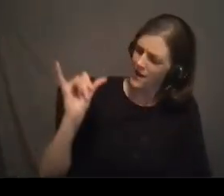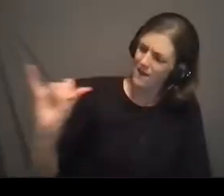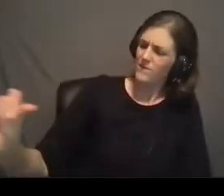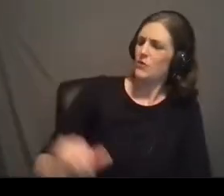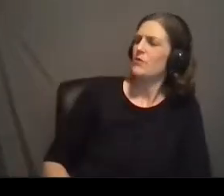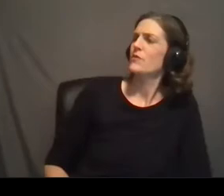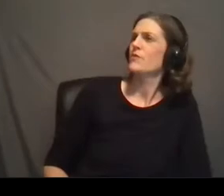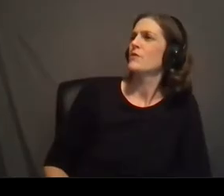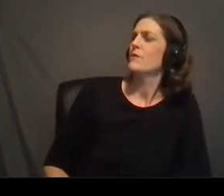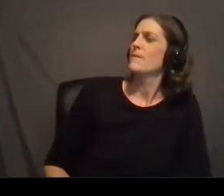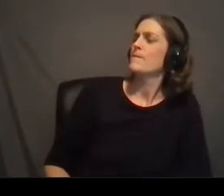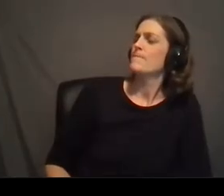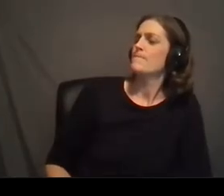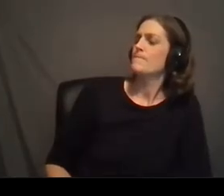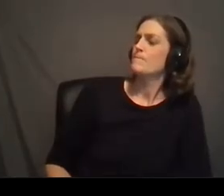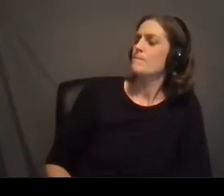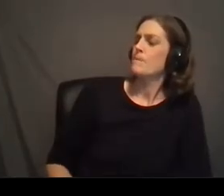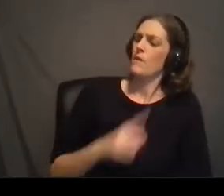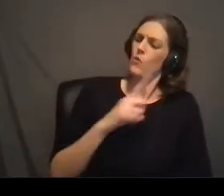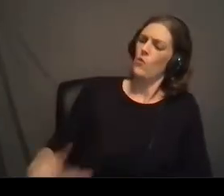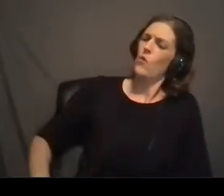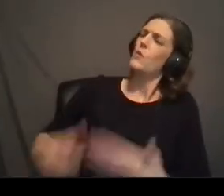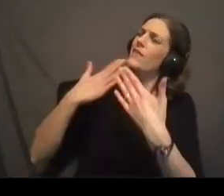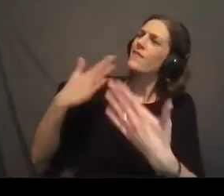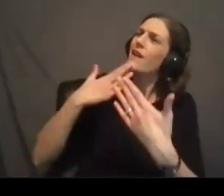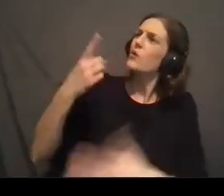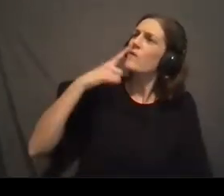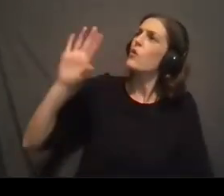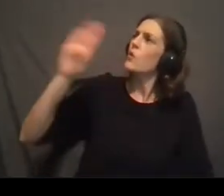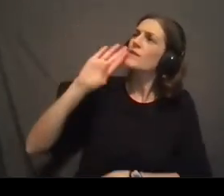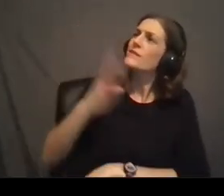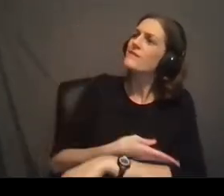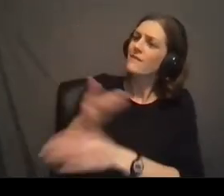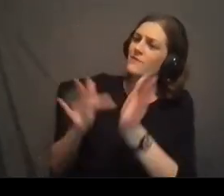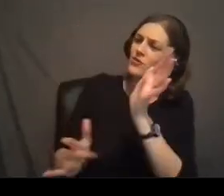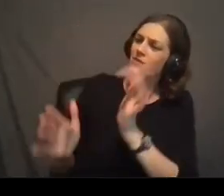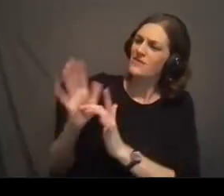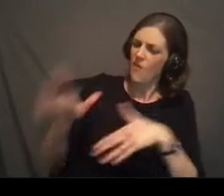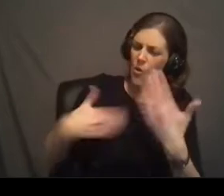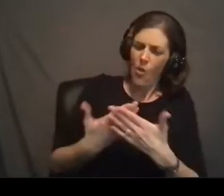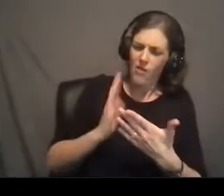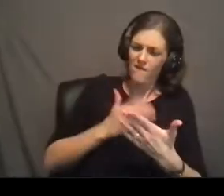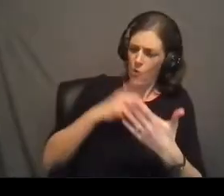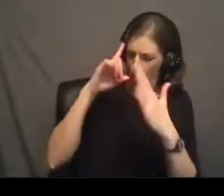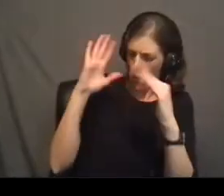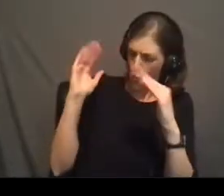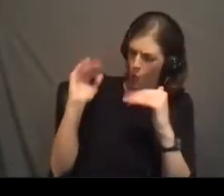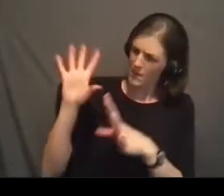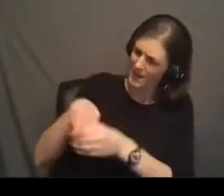ever. Lord, we thank you for your Son, Jesus. All of our hope is in